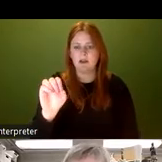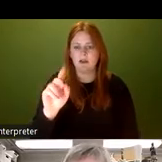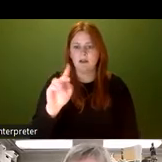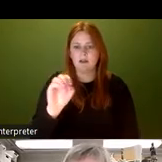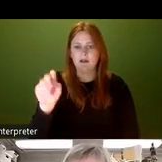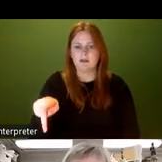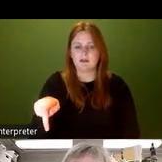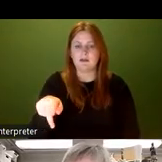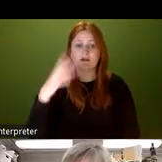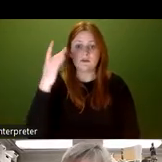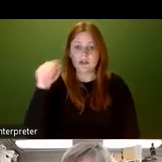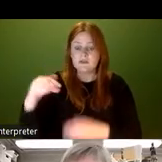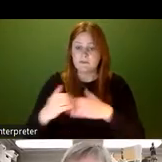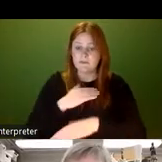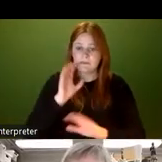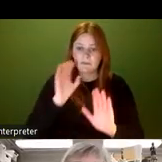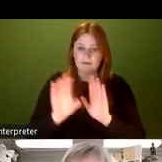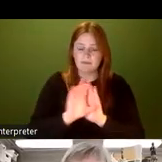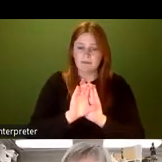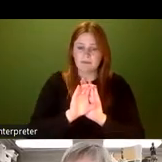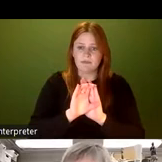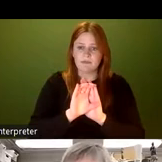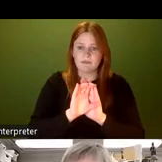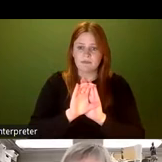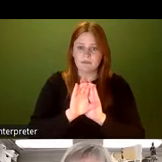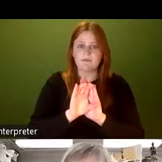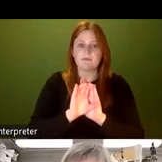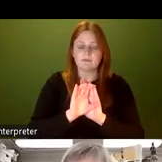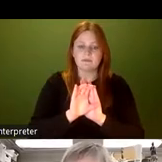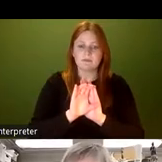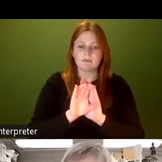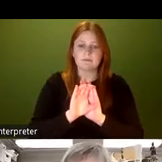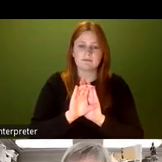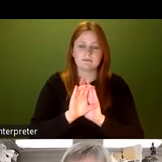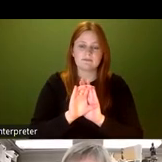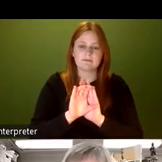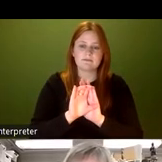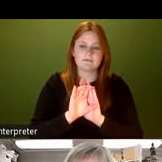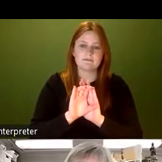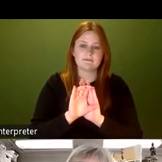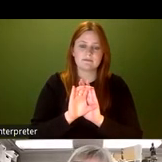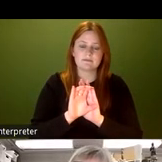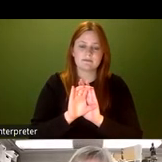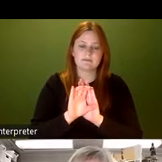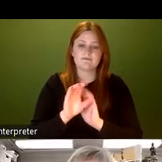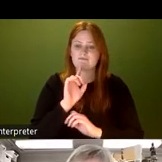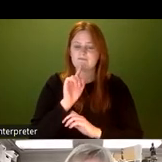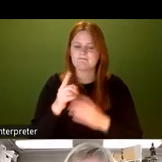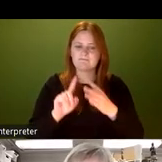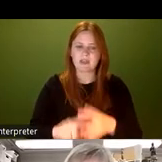these photos. And that's when it all actually started